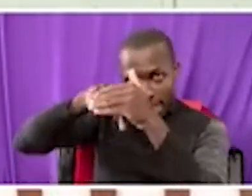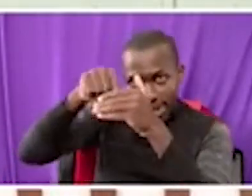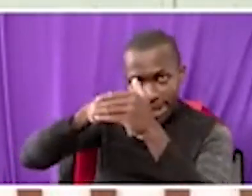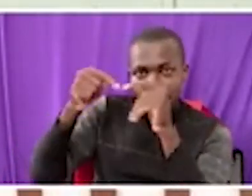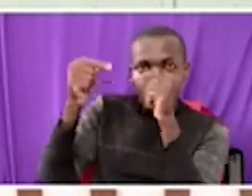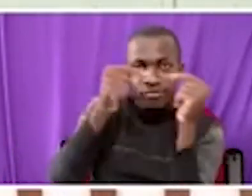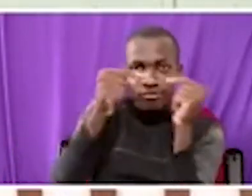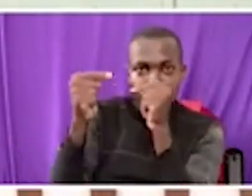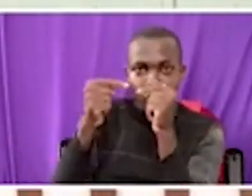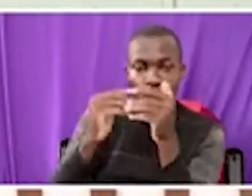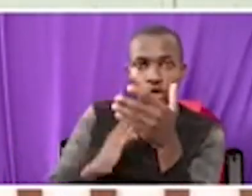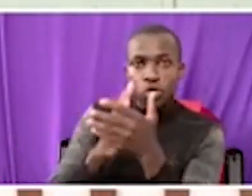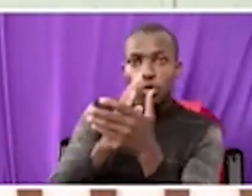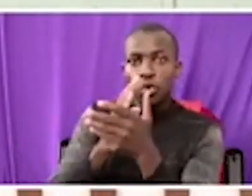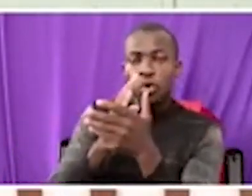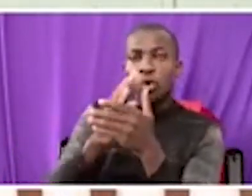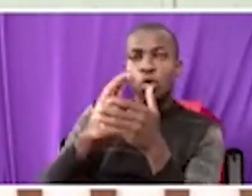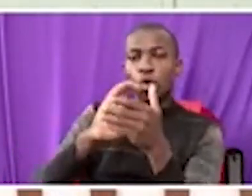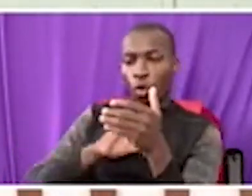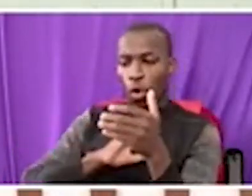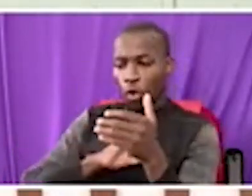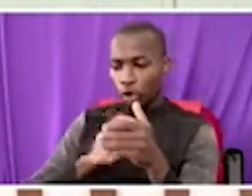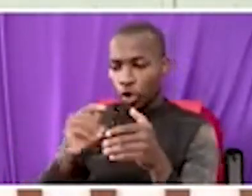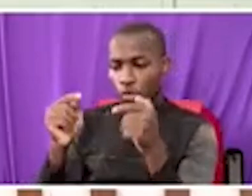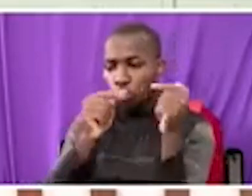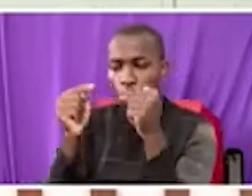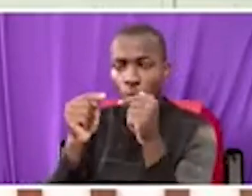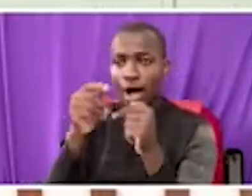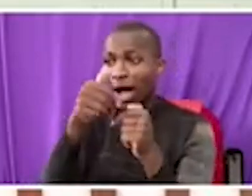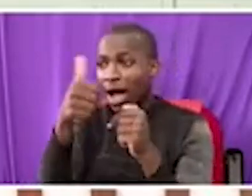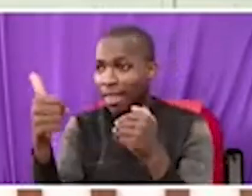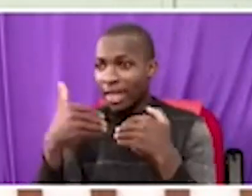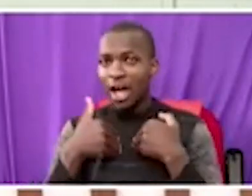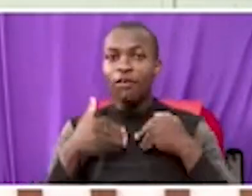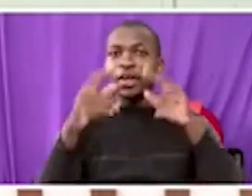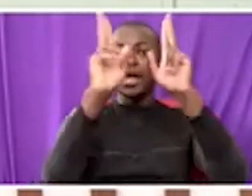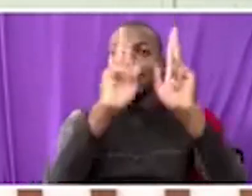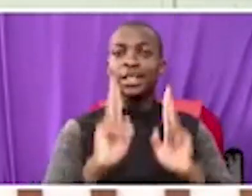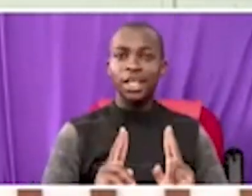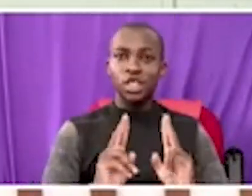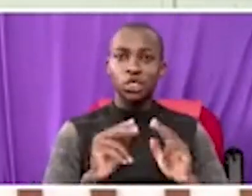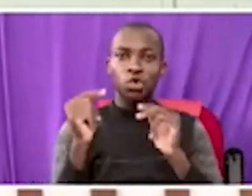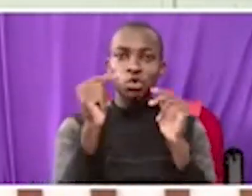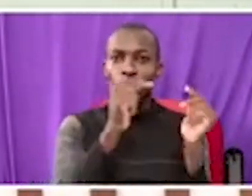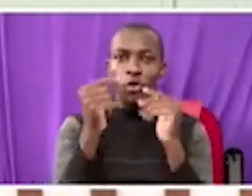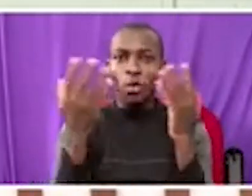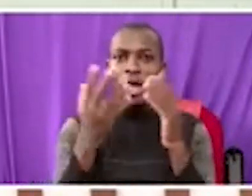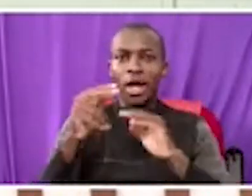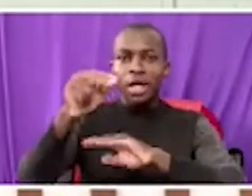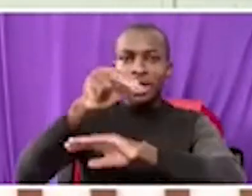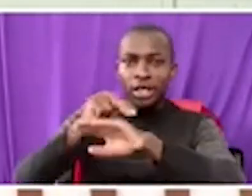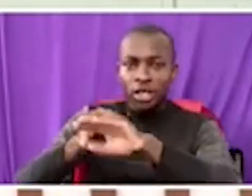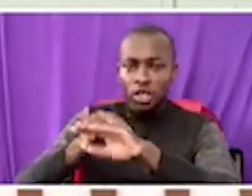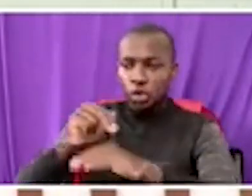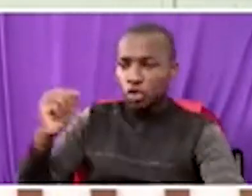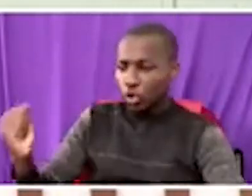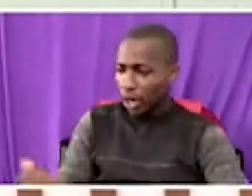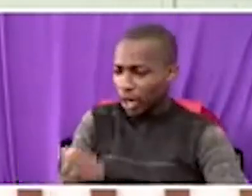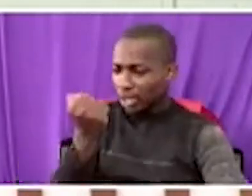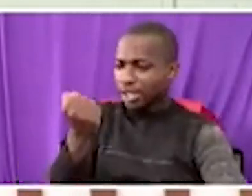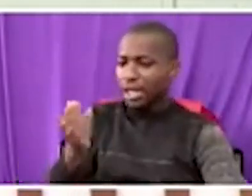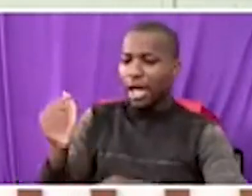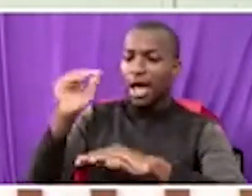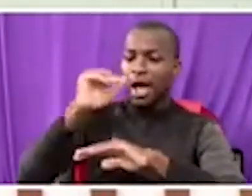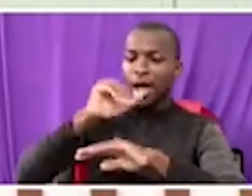by civil war, and others having international conflict where nation is rising against